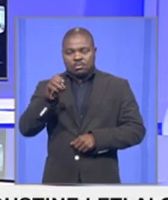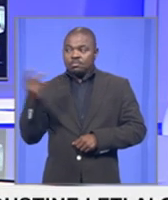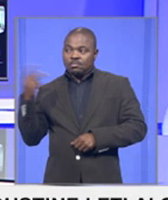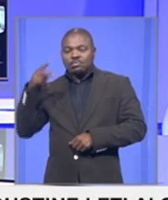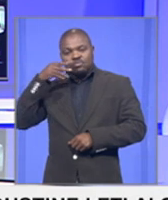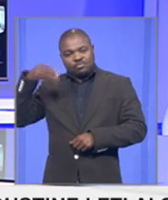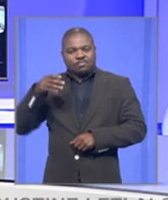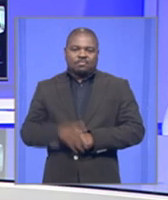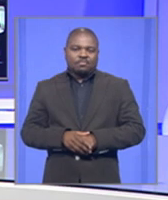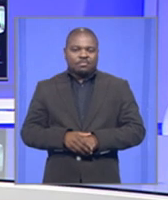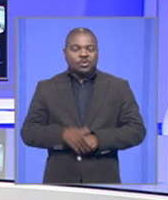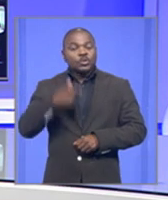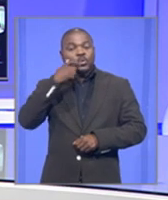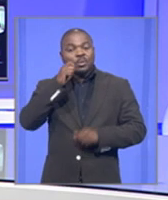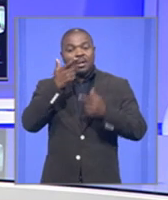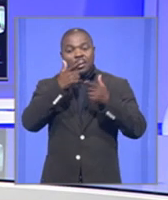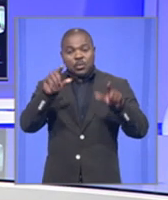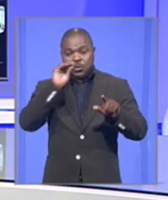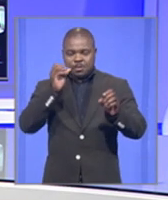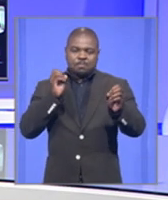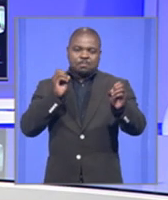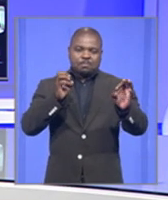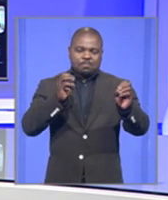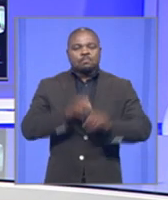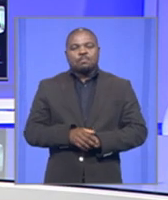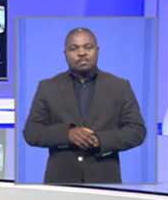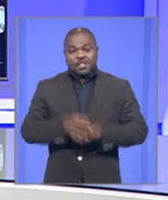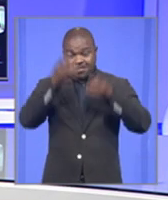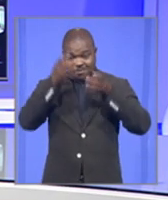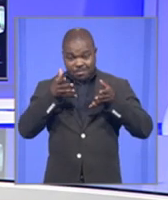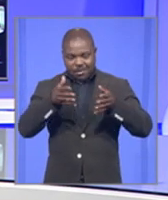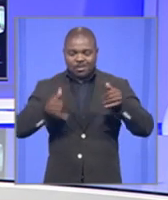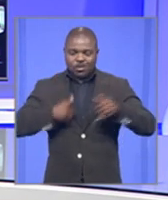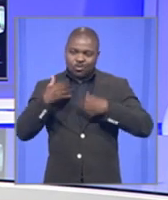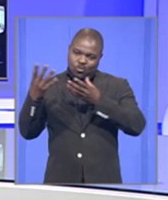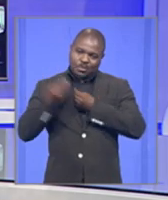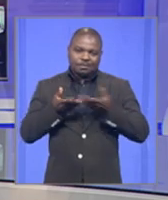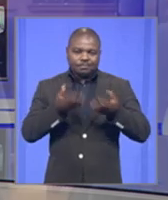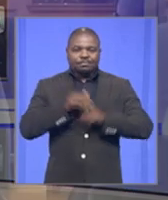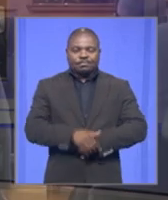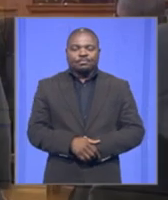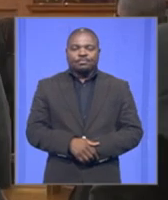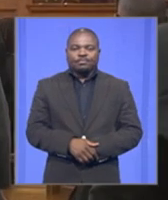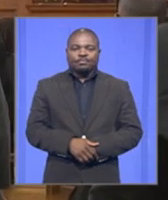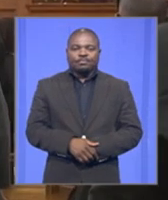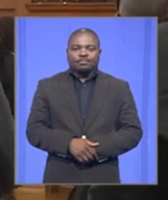go tlisetsa kgaso ya dikgang tsa Setswana. A re iketle mmogo ka tshedimosetso.